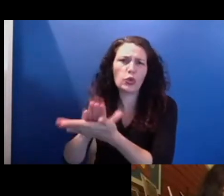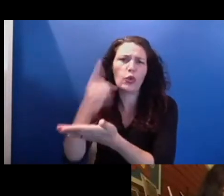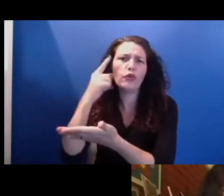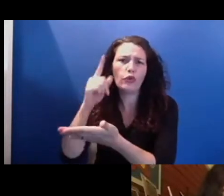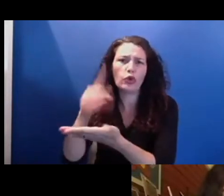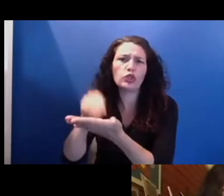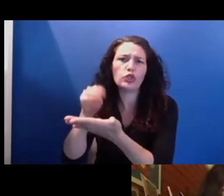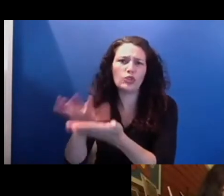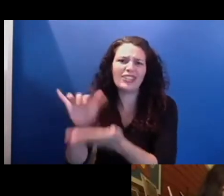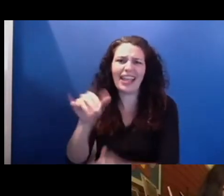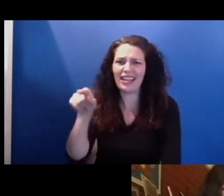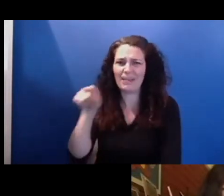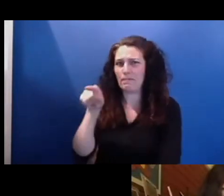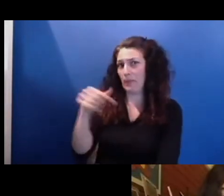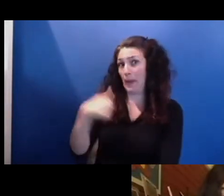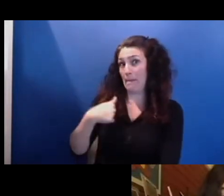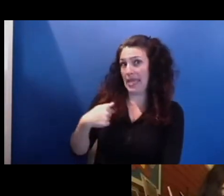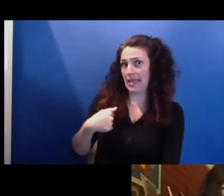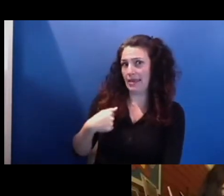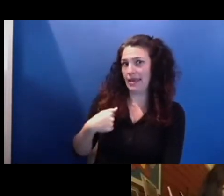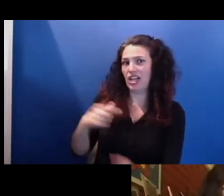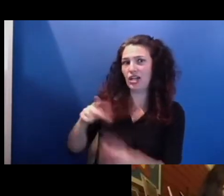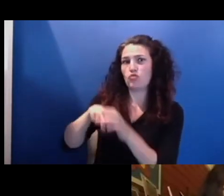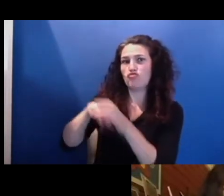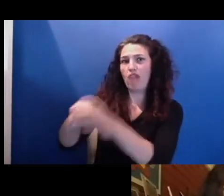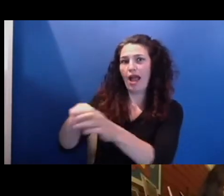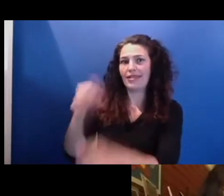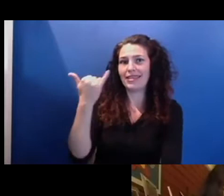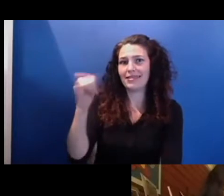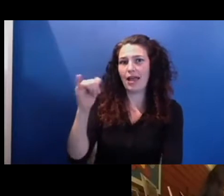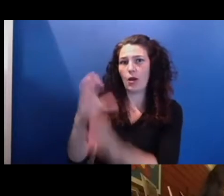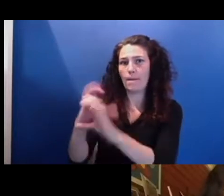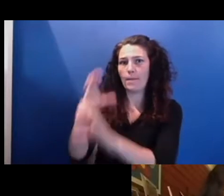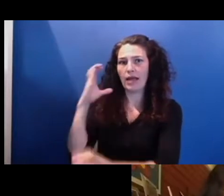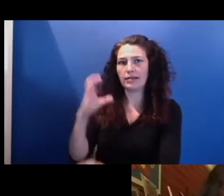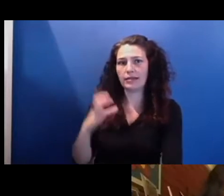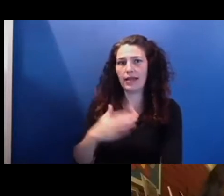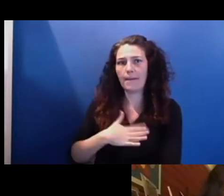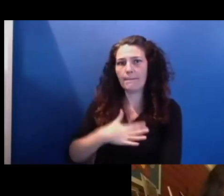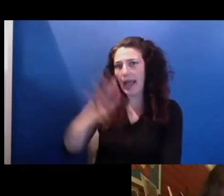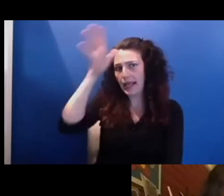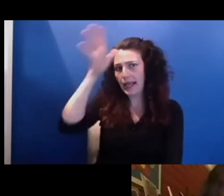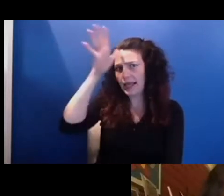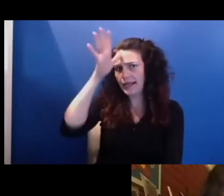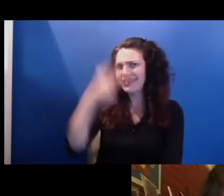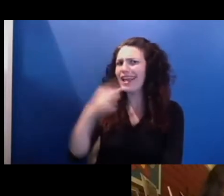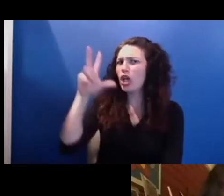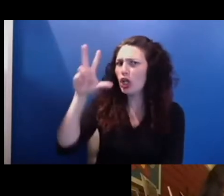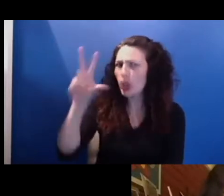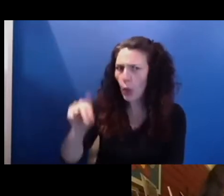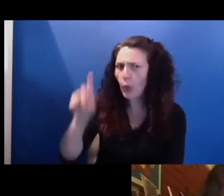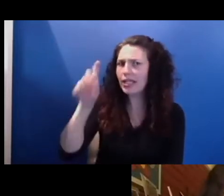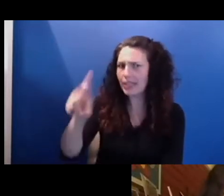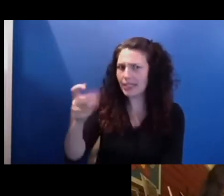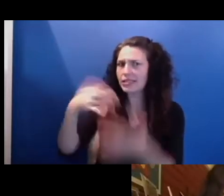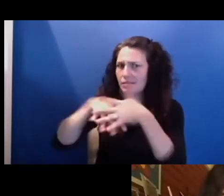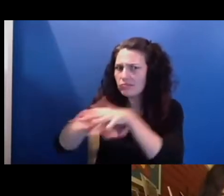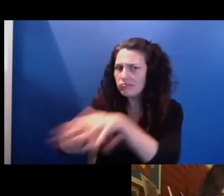bus. My father simply said no, he needs to be here with his brothers, and he refused to leave until I was allowed in.